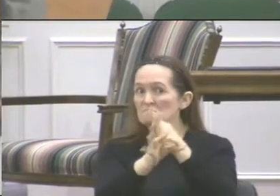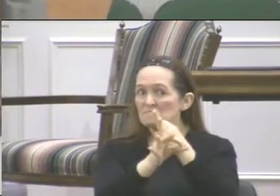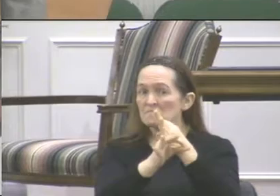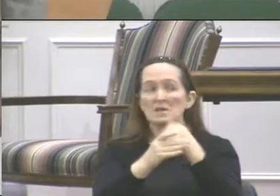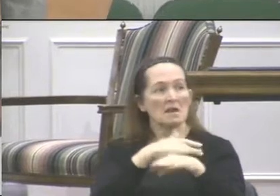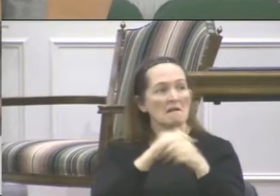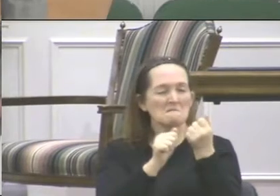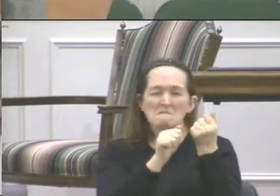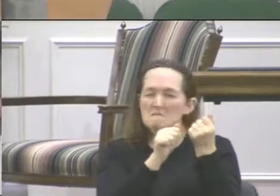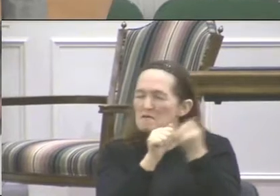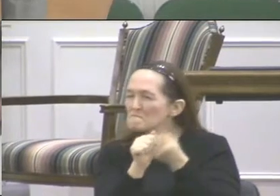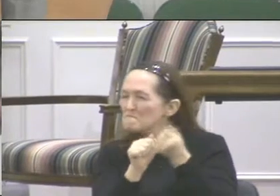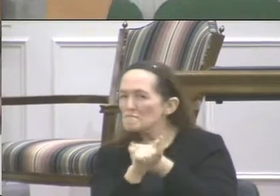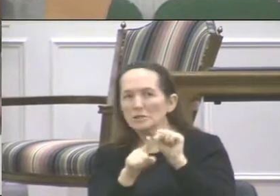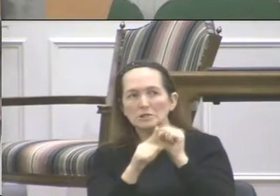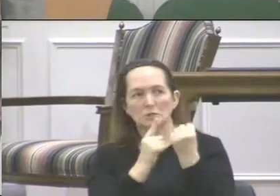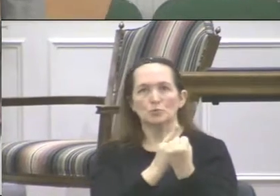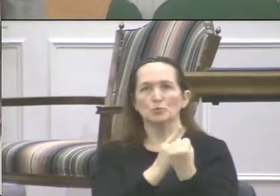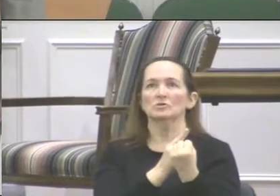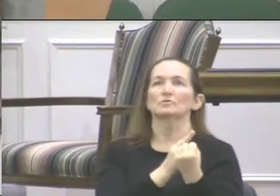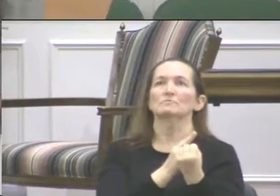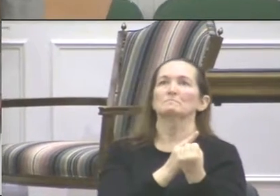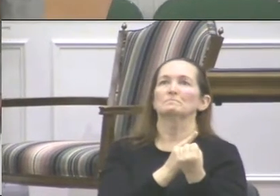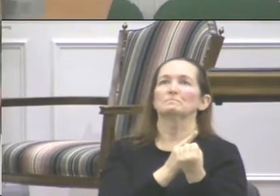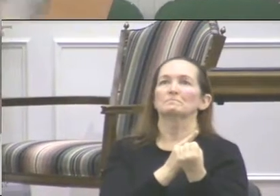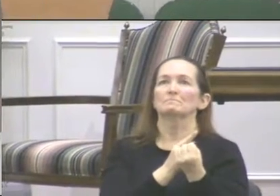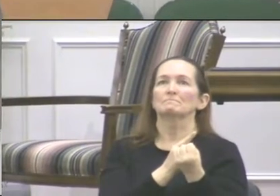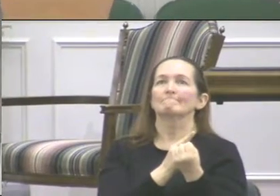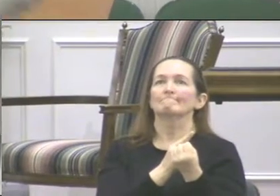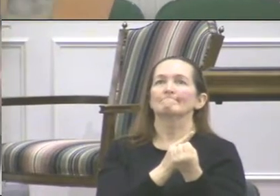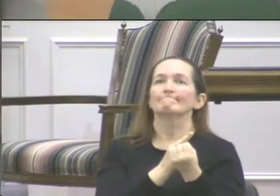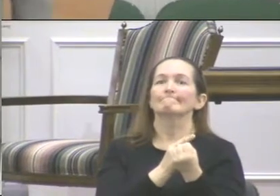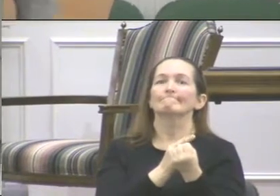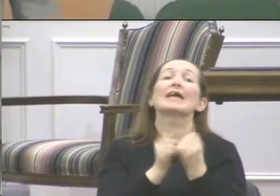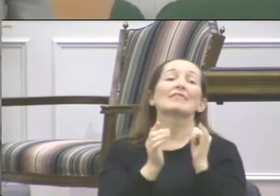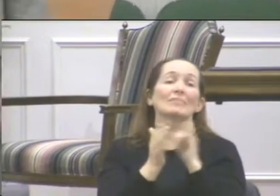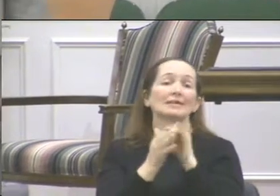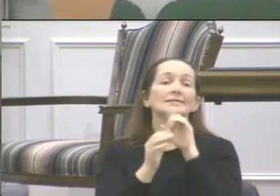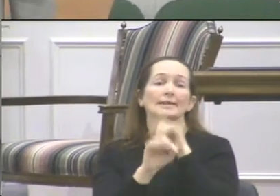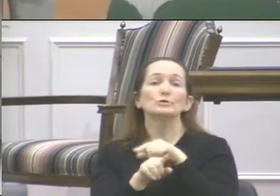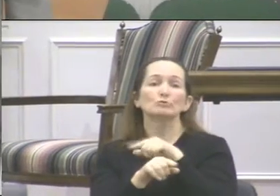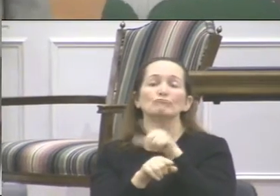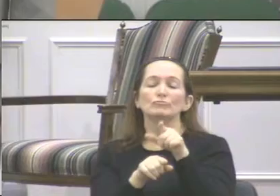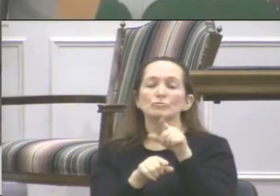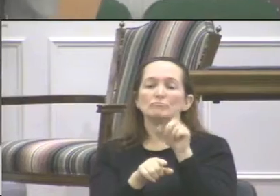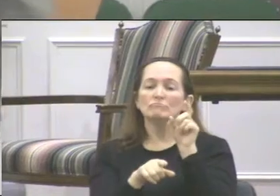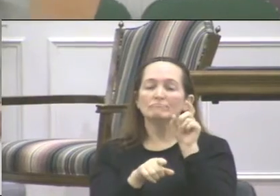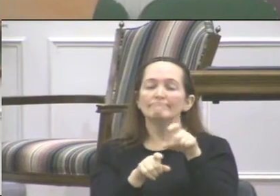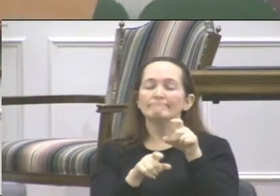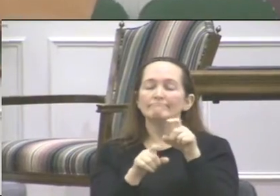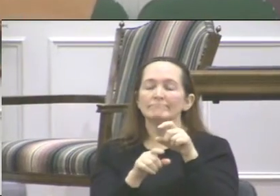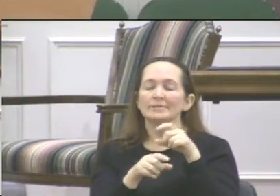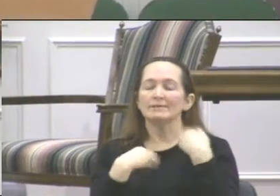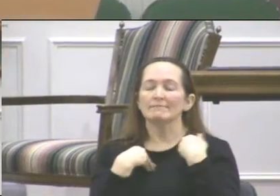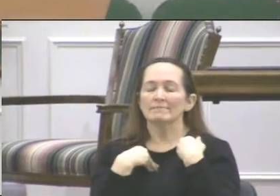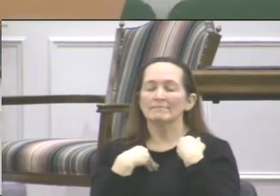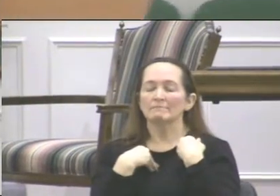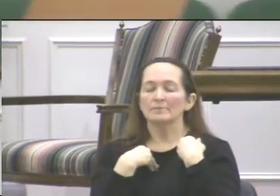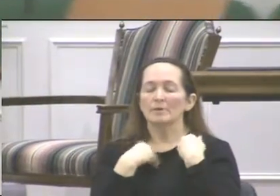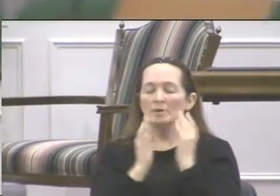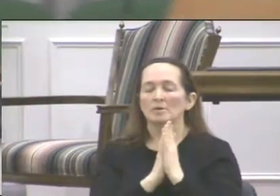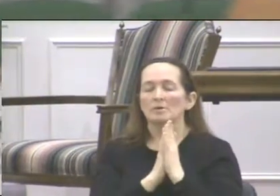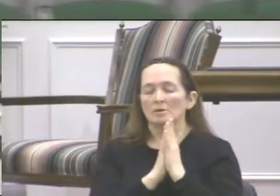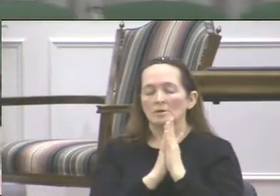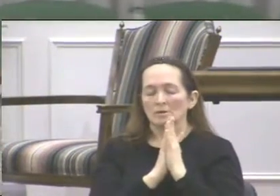faithful in every situation? That's the answer you pray.